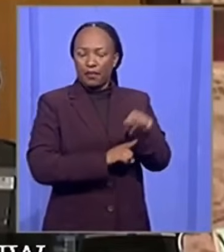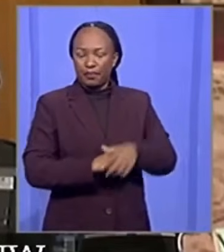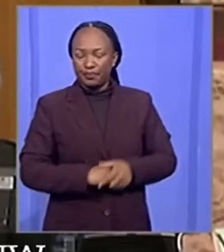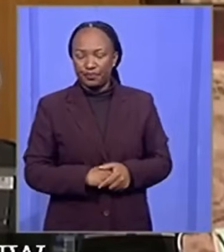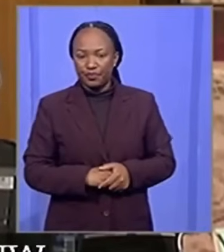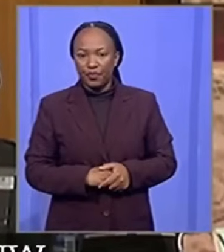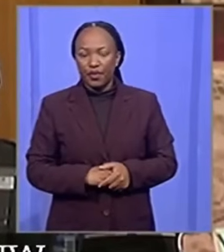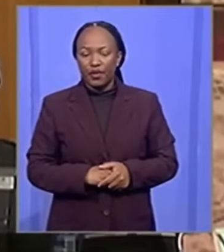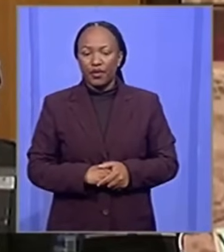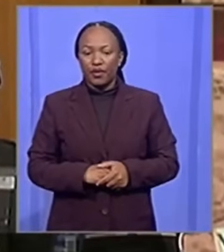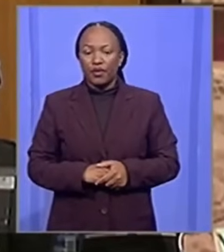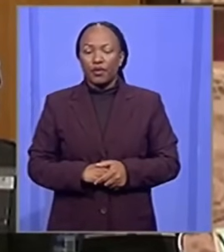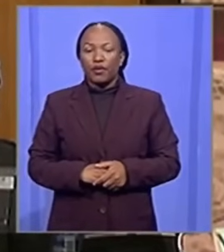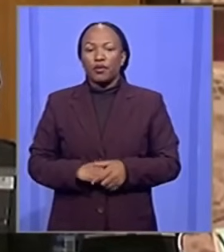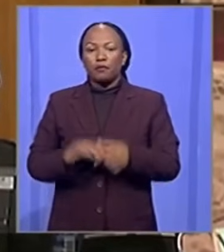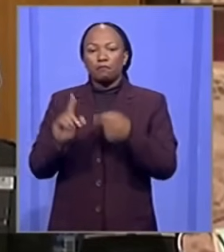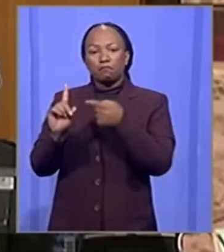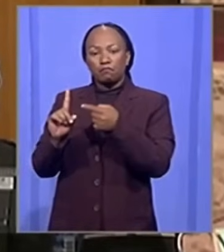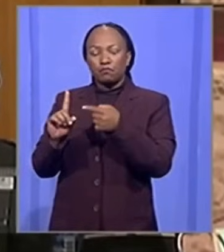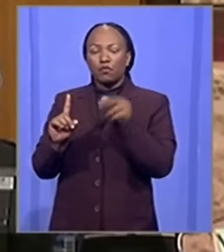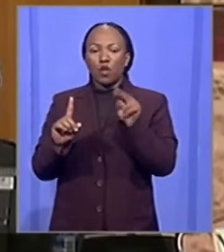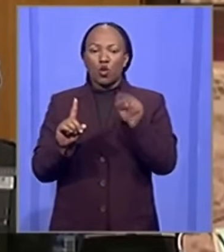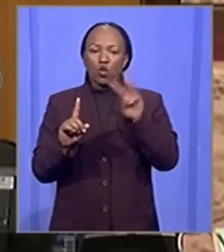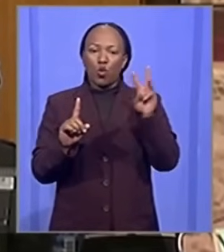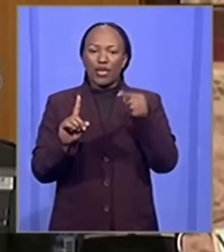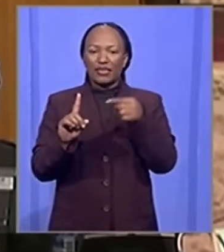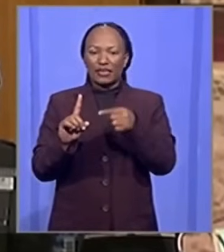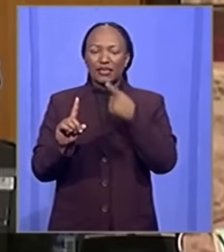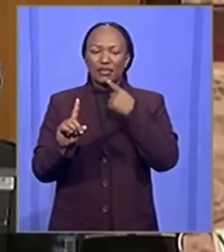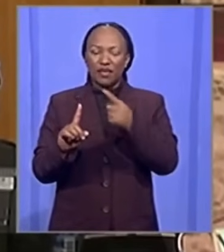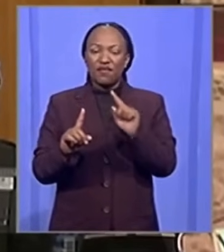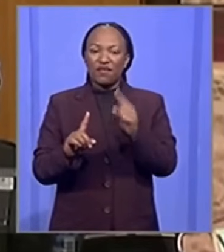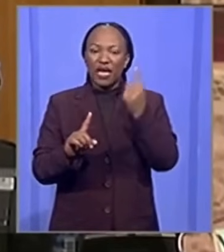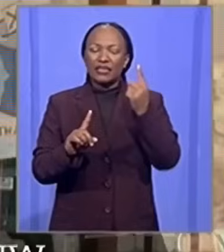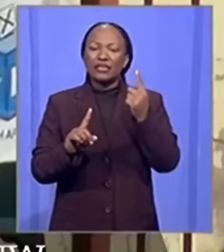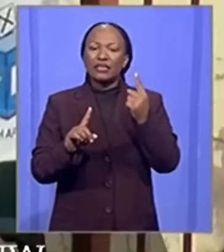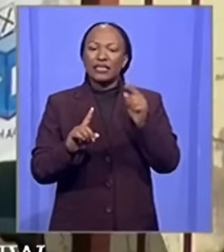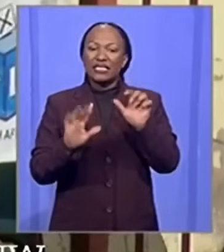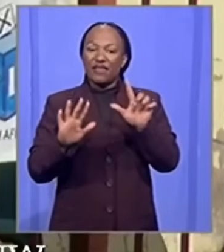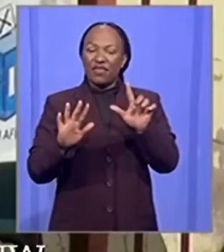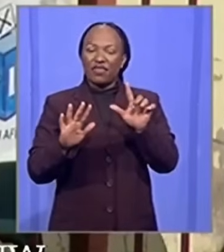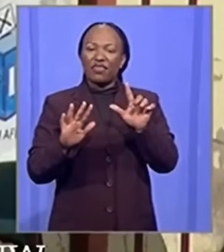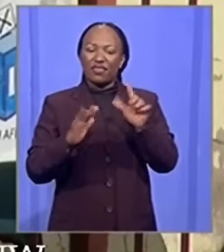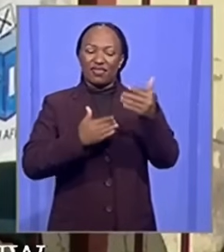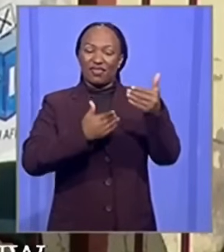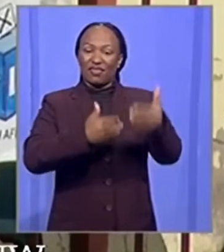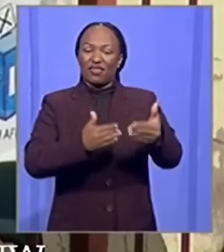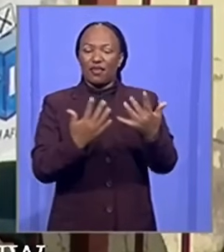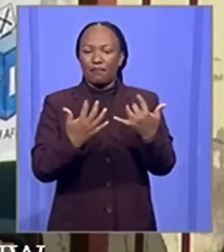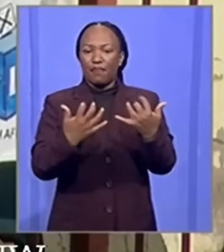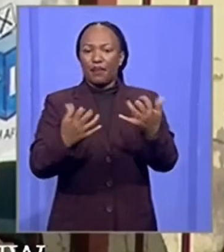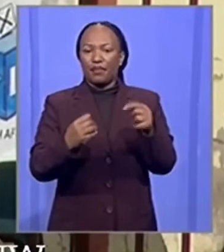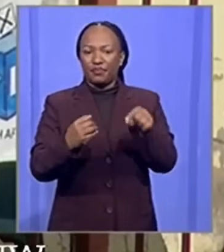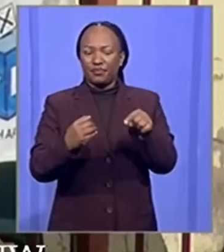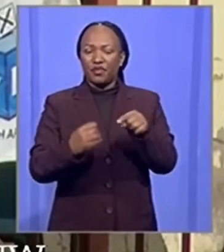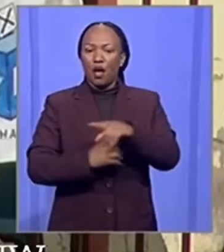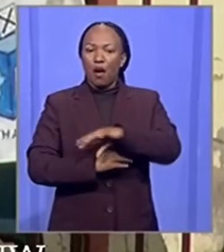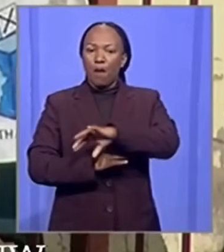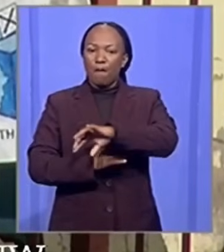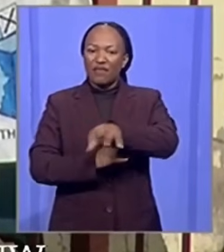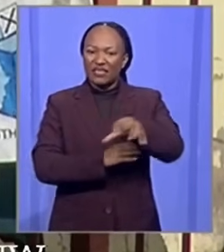Kukwano theo molao ya North West ya re ipakantse go tshwara kopano ya ntlha ya tsamaiso ya bosupa. Se ke go latela ditlhopho tsa diprofense